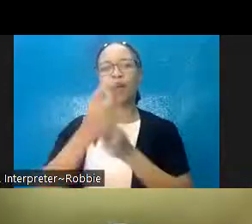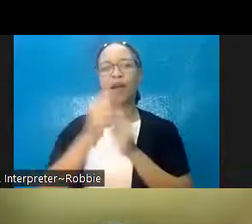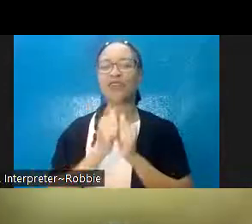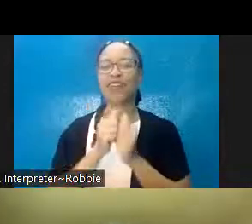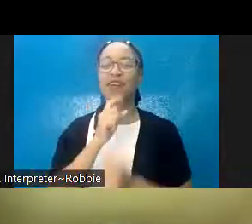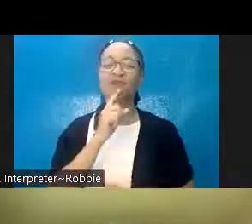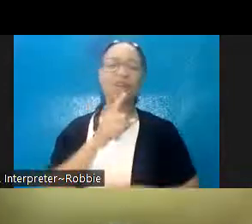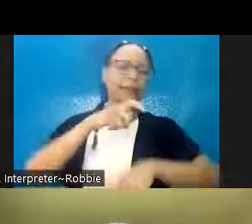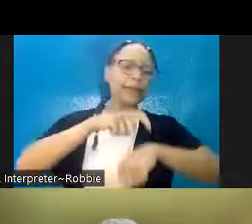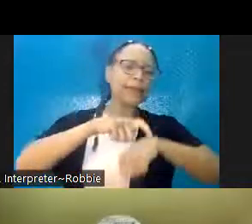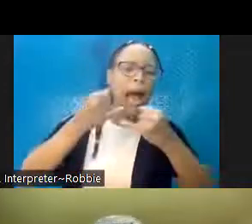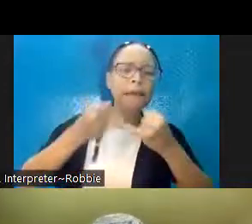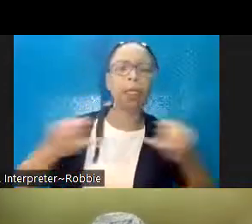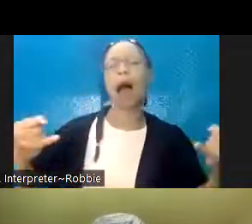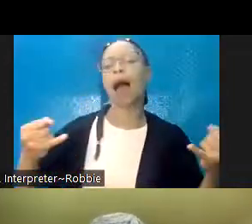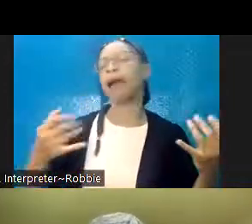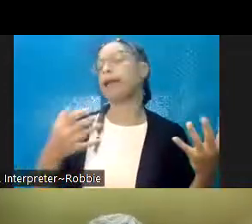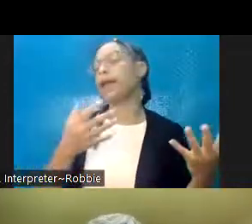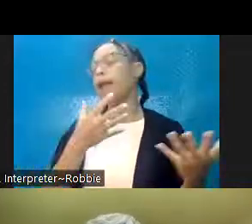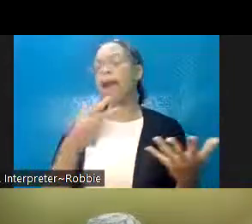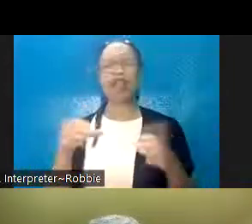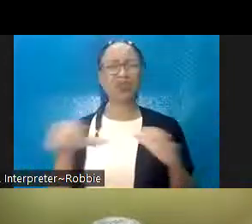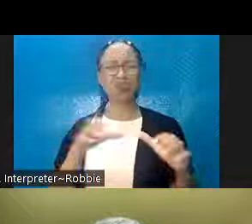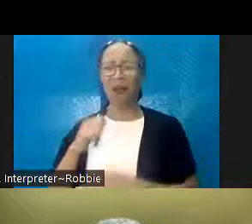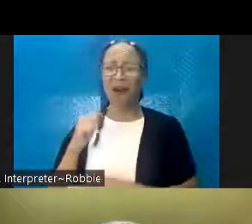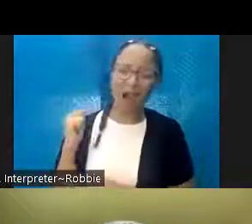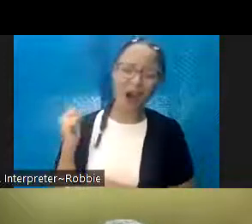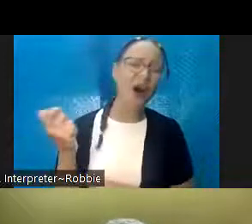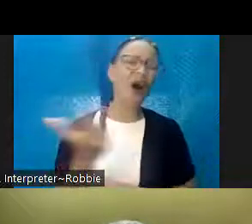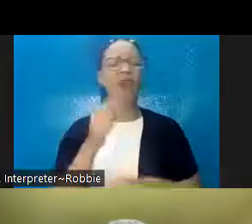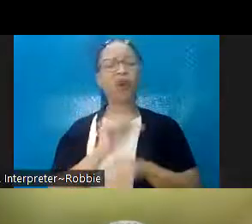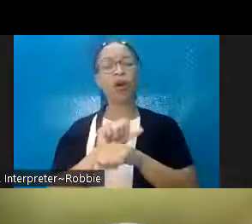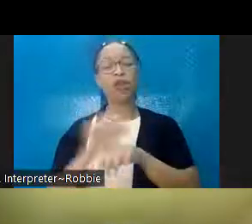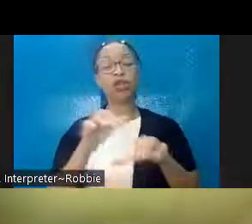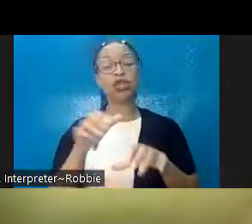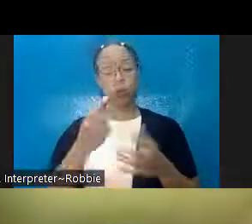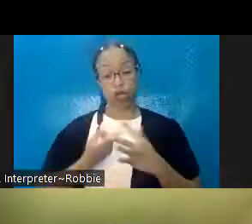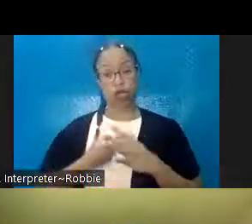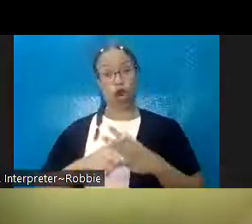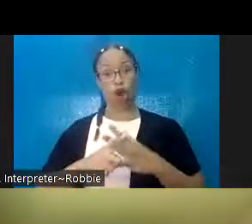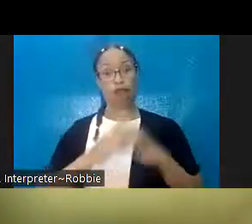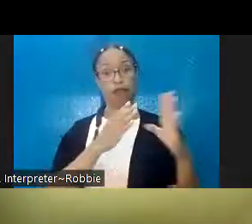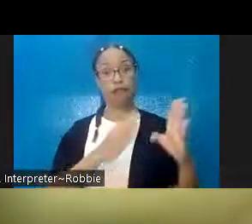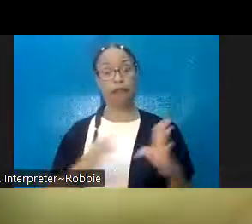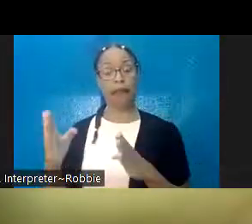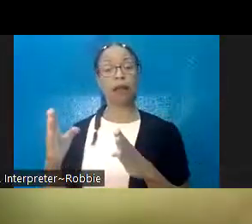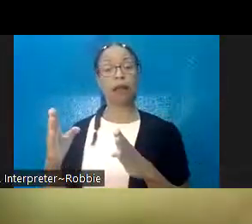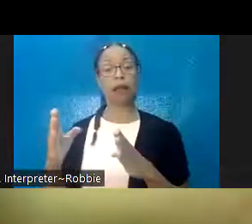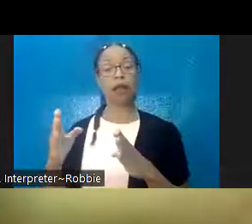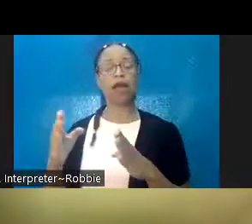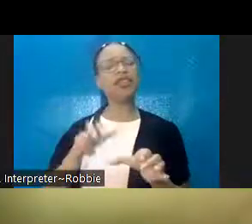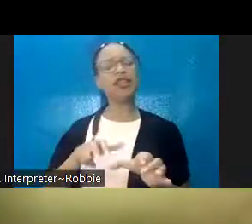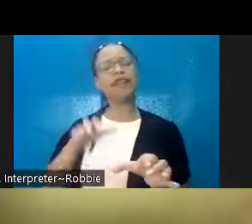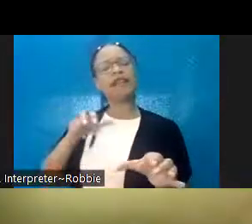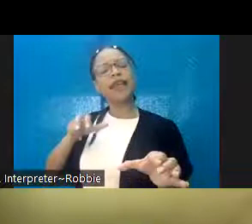of the timelines and fulfilling all the tasks that we need to do to get this plan together, to take a step back and